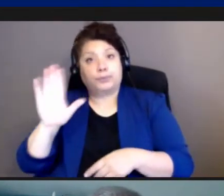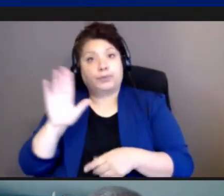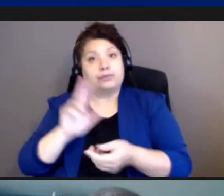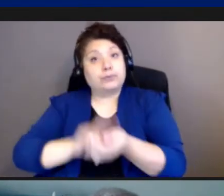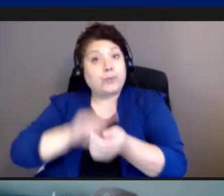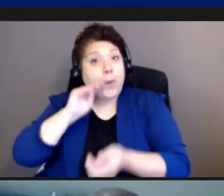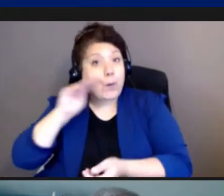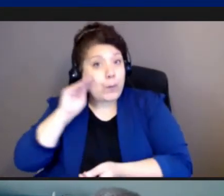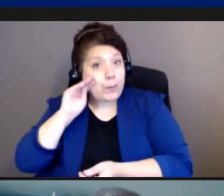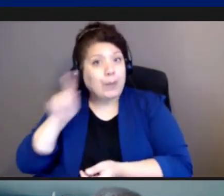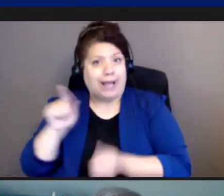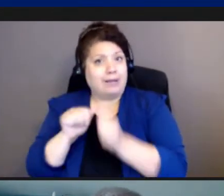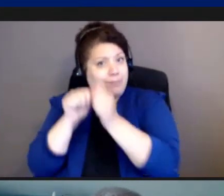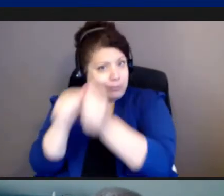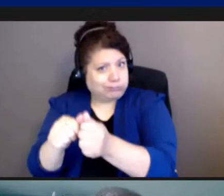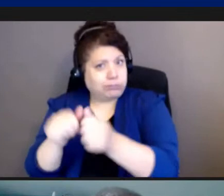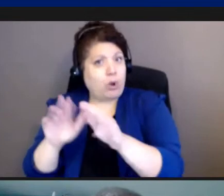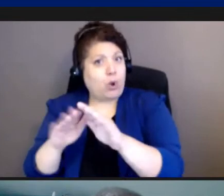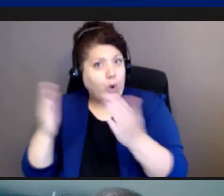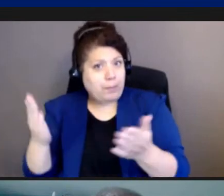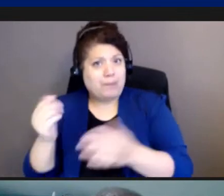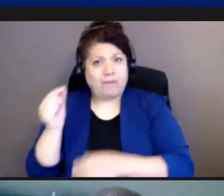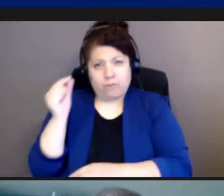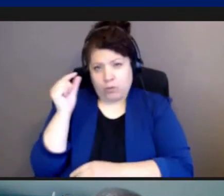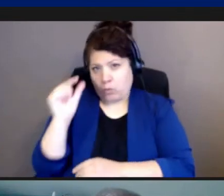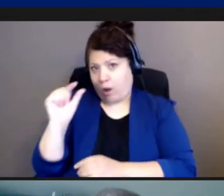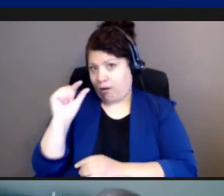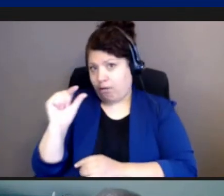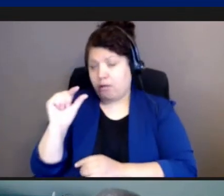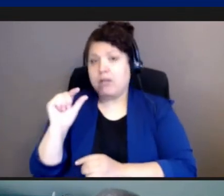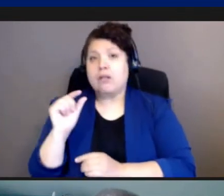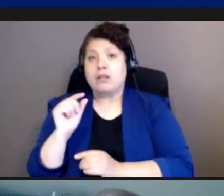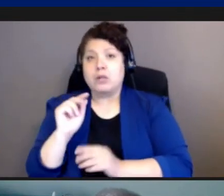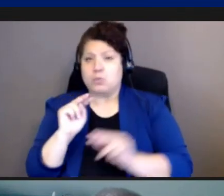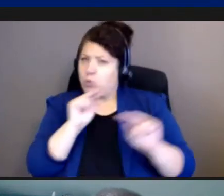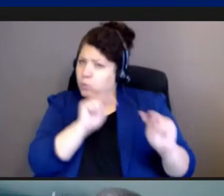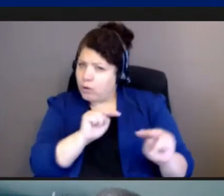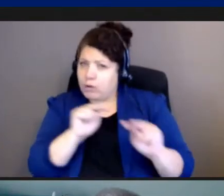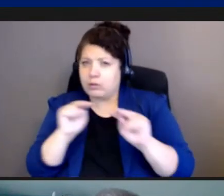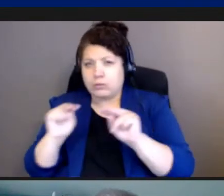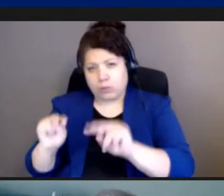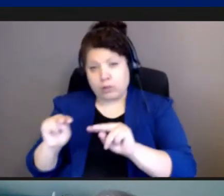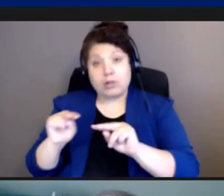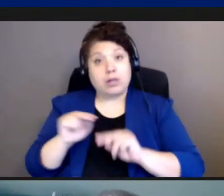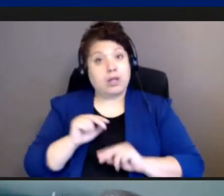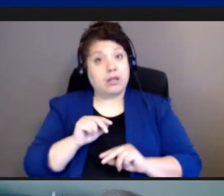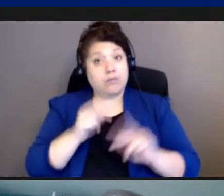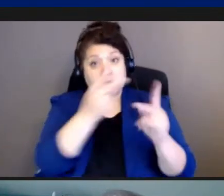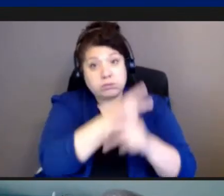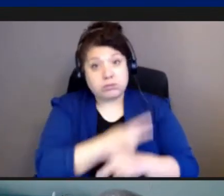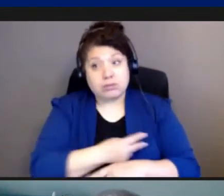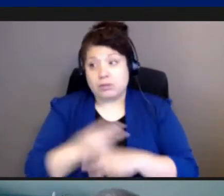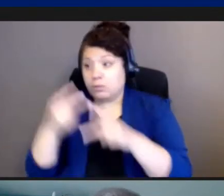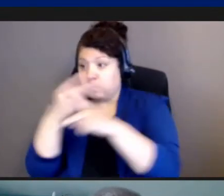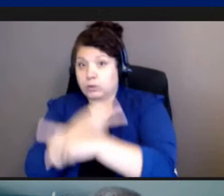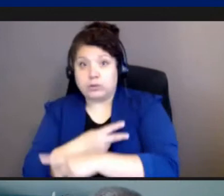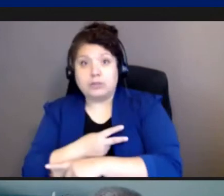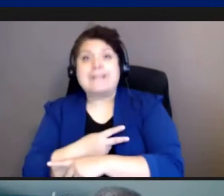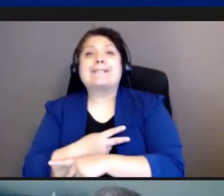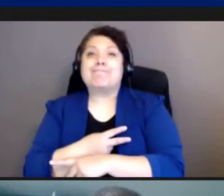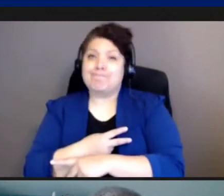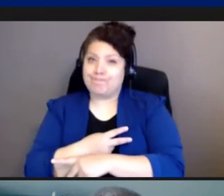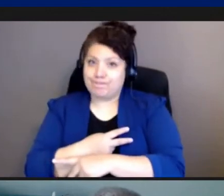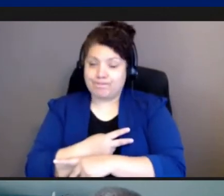longer. But I think that or if these cases continue to increase, that